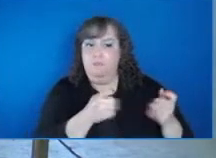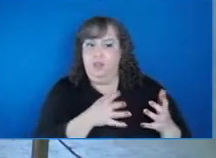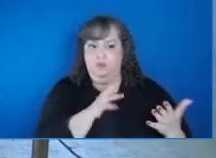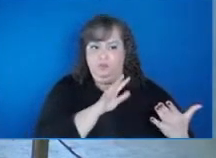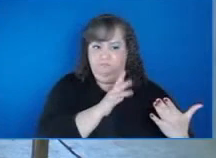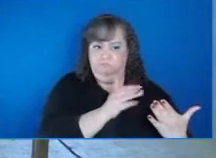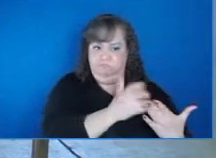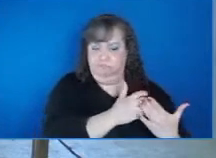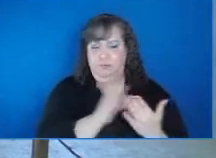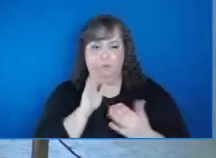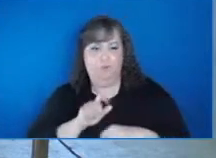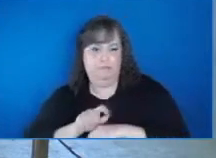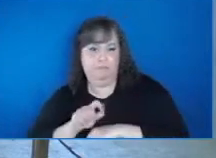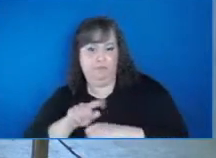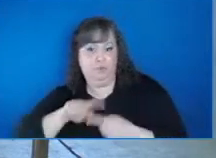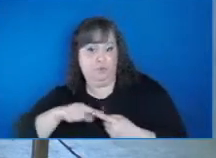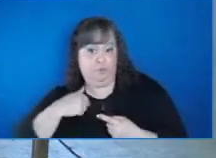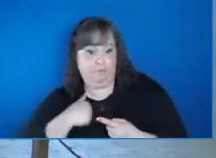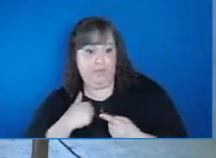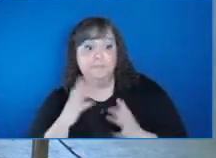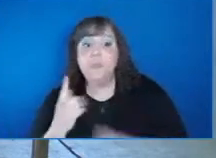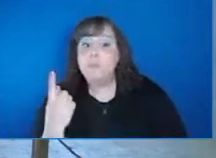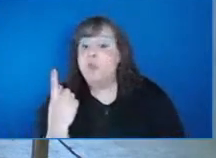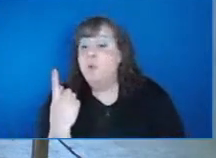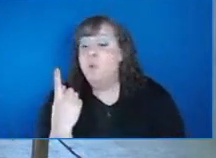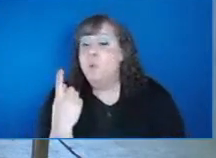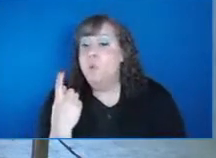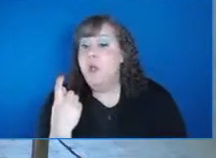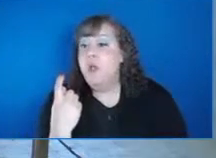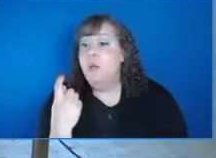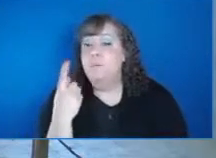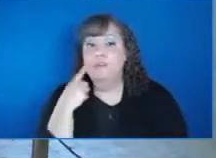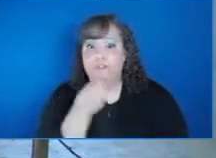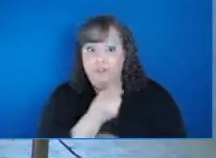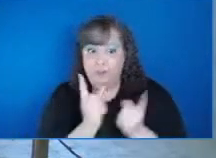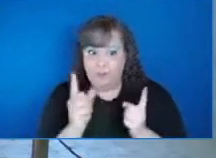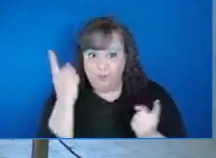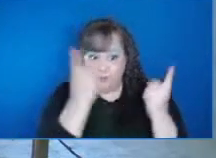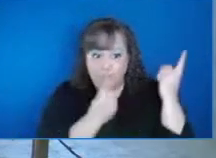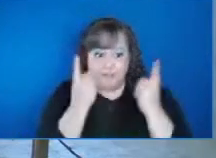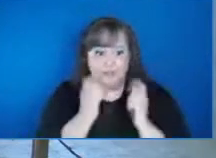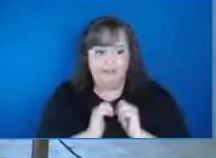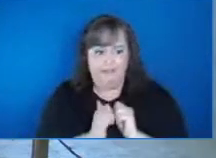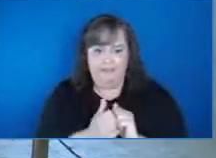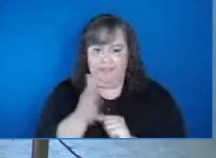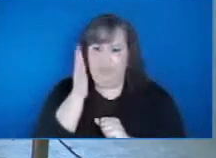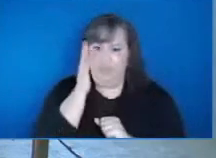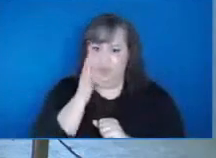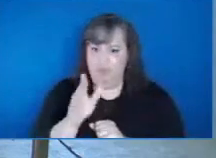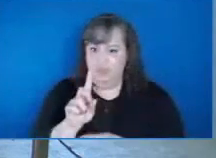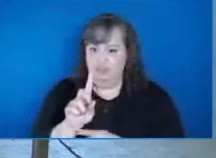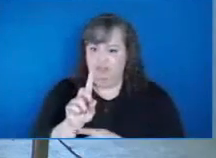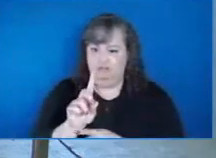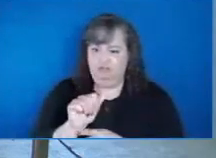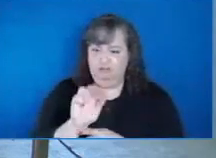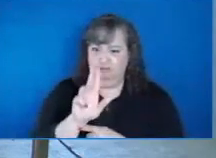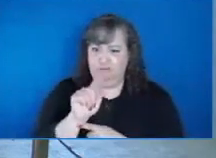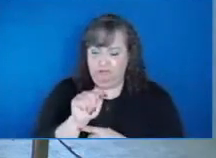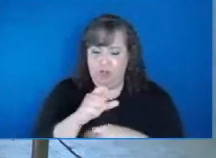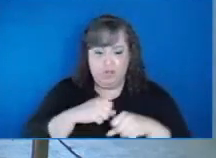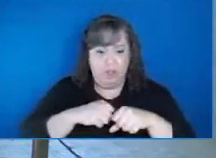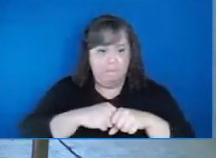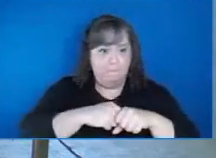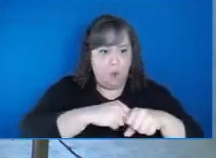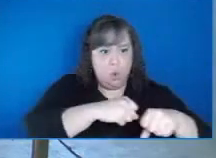your questions, here's one more for you to ponder. How will DART deflect an asteroid in space? We asked